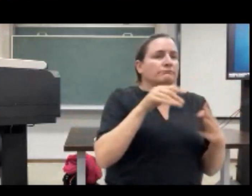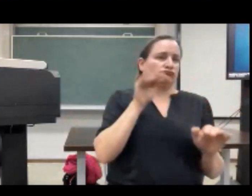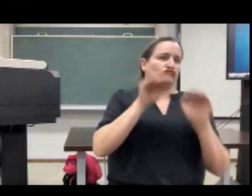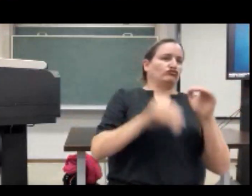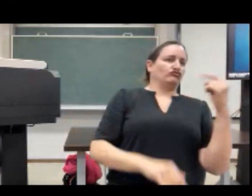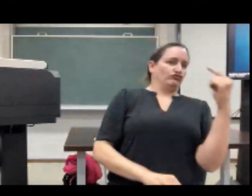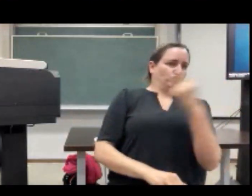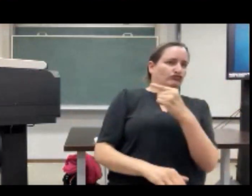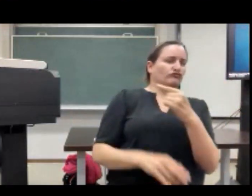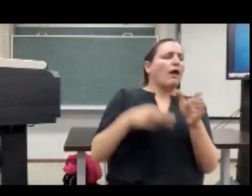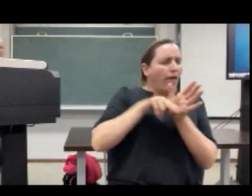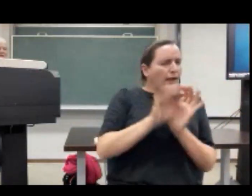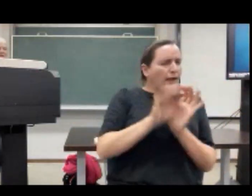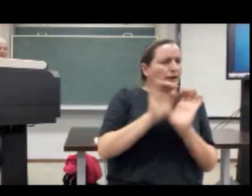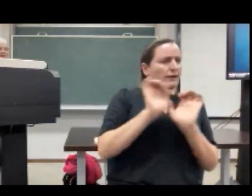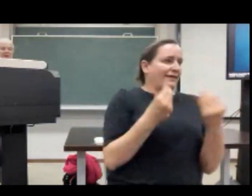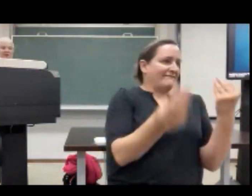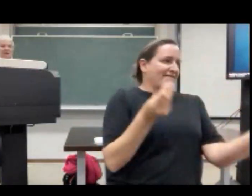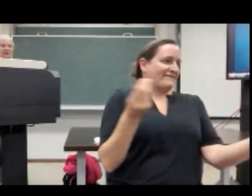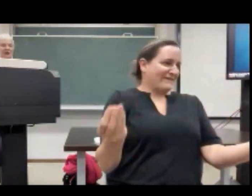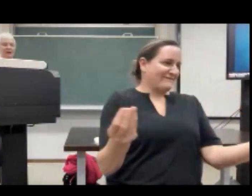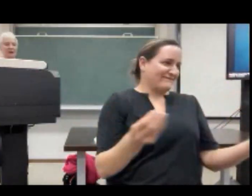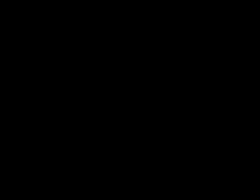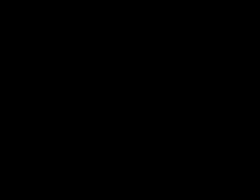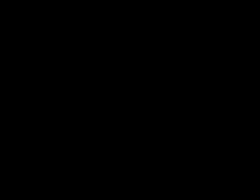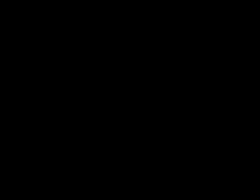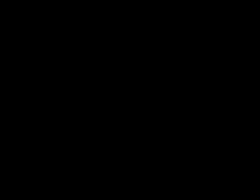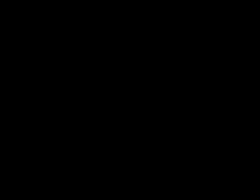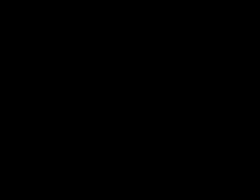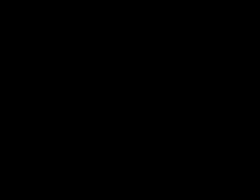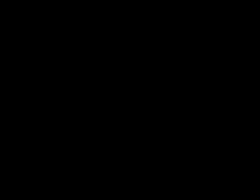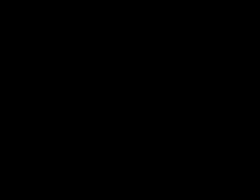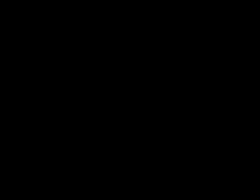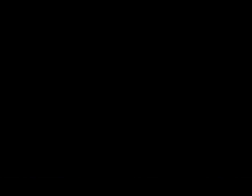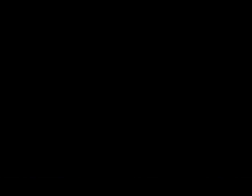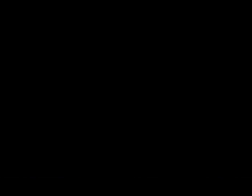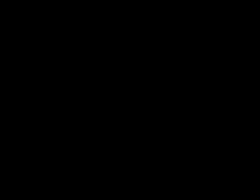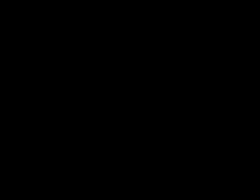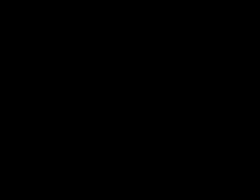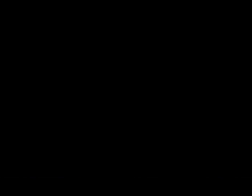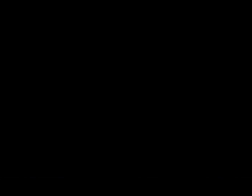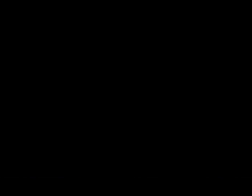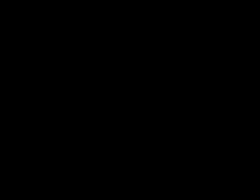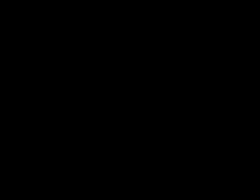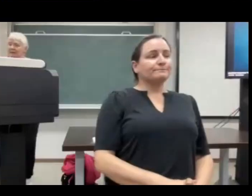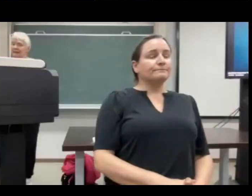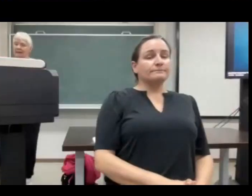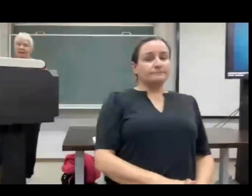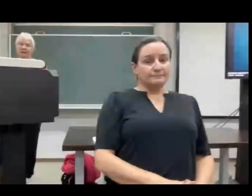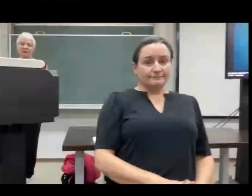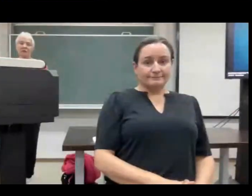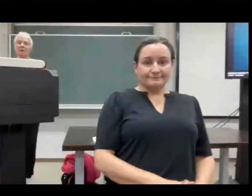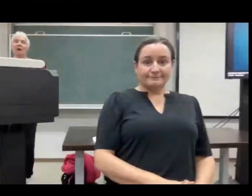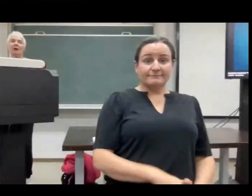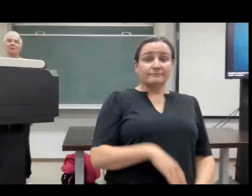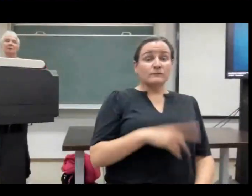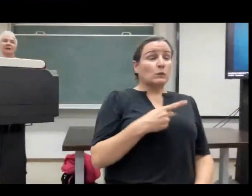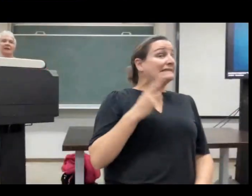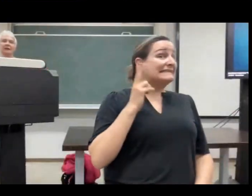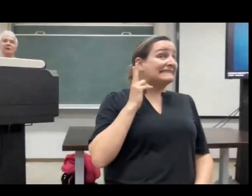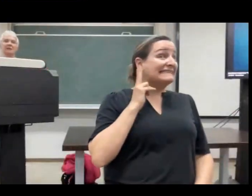So in deafness, the age of onset of deafness varies actually tremendously